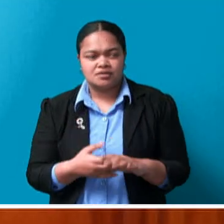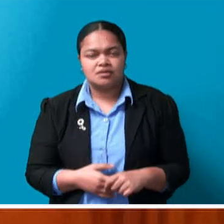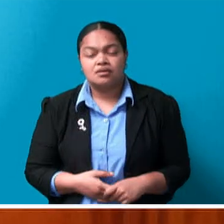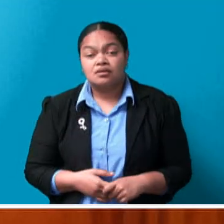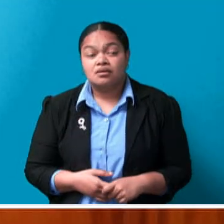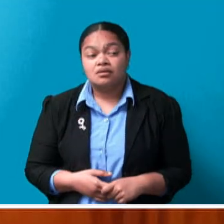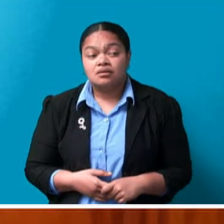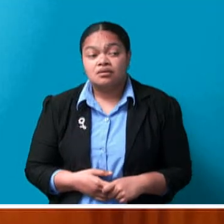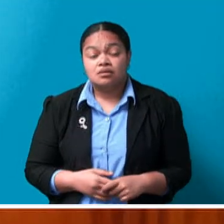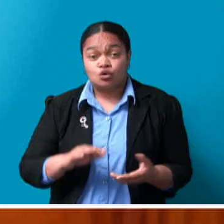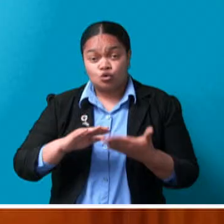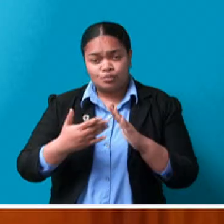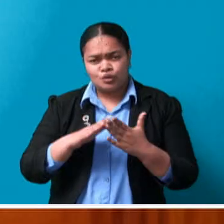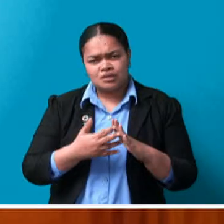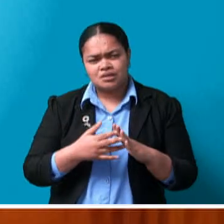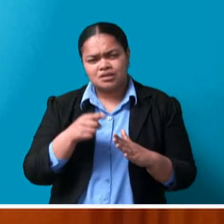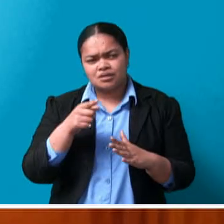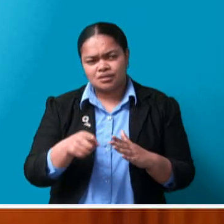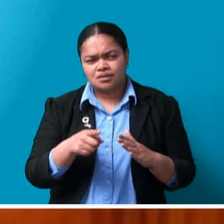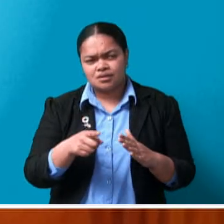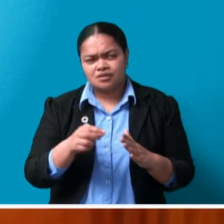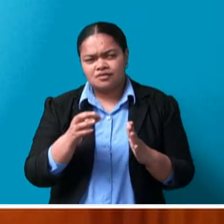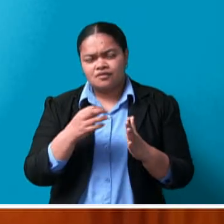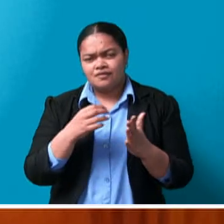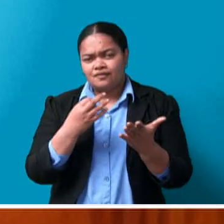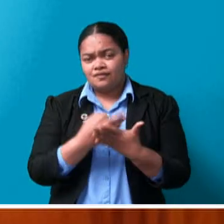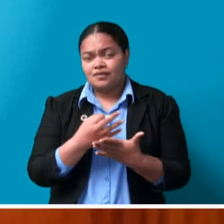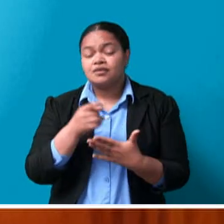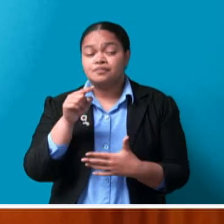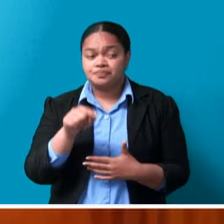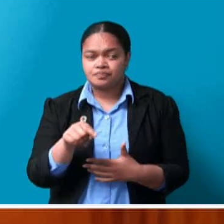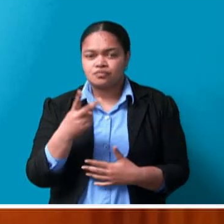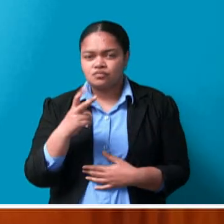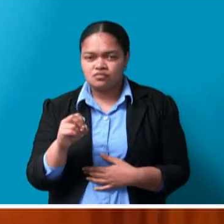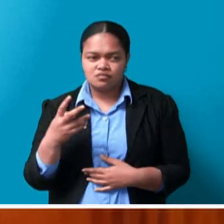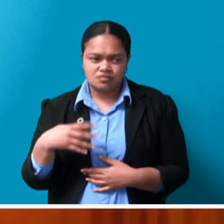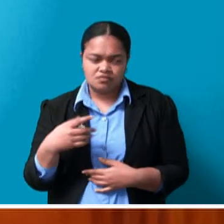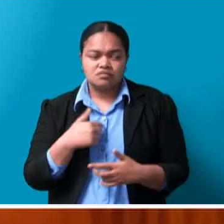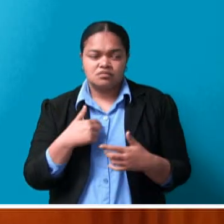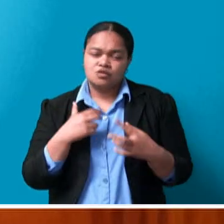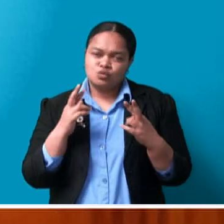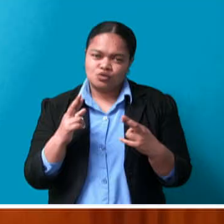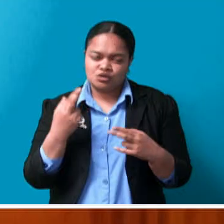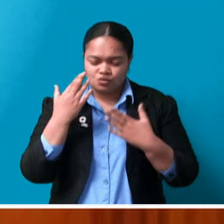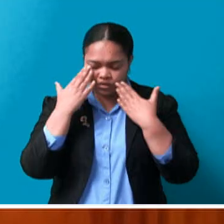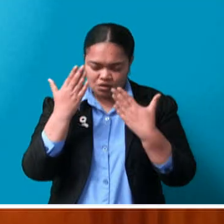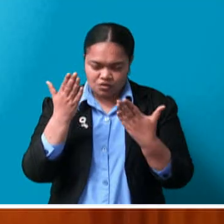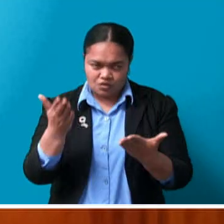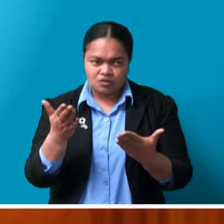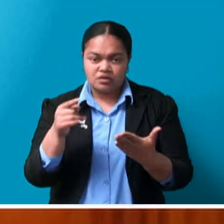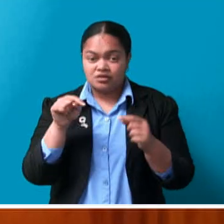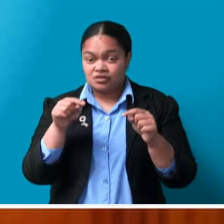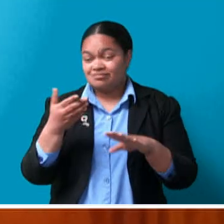The community levy agreement has been in place since 2014. So I wish to acknowledge the previous